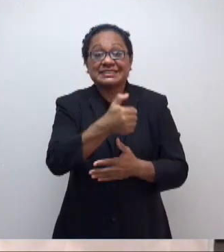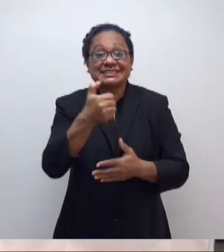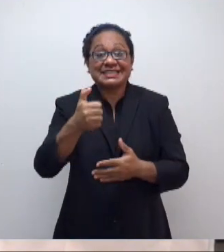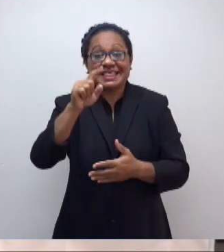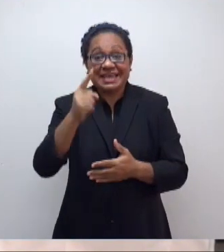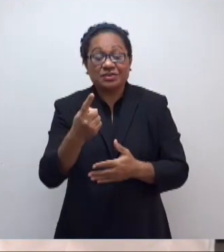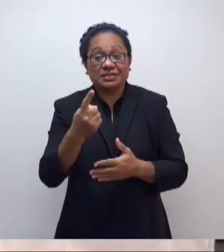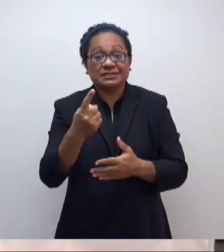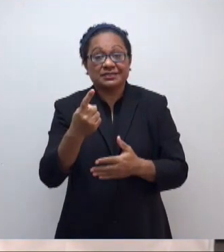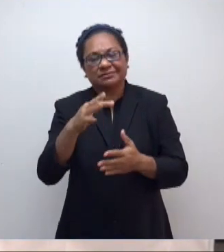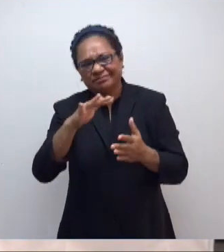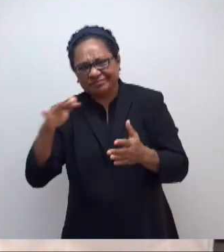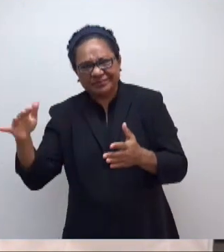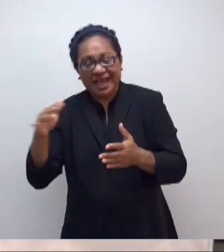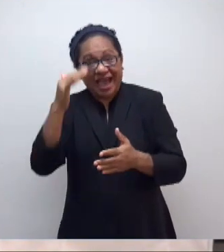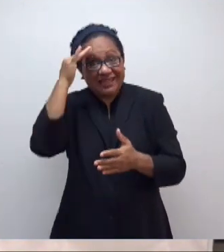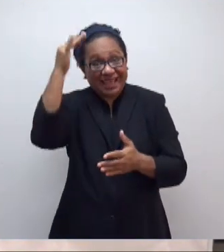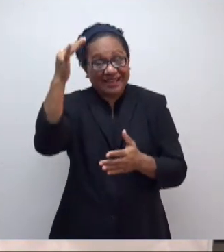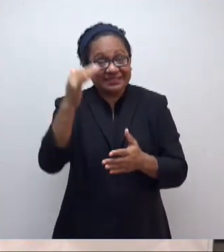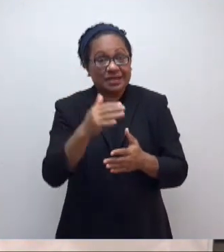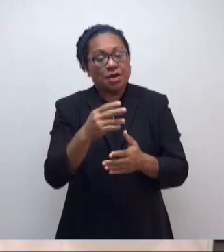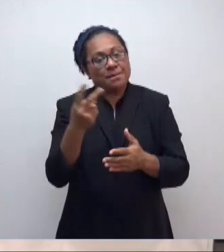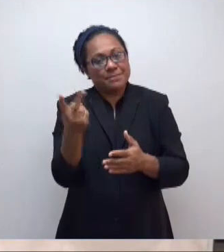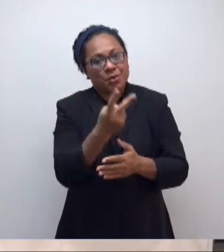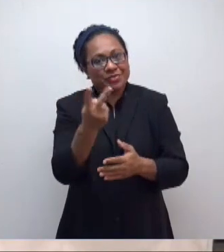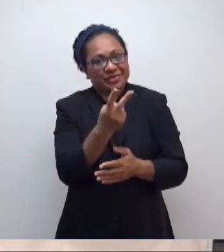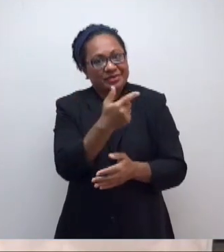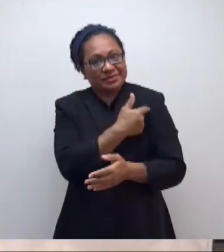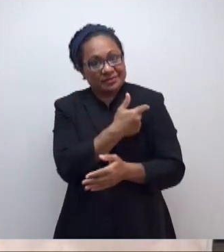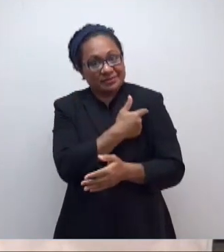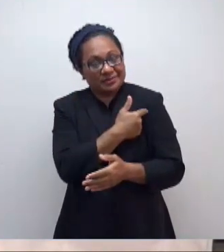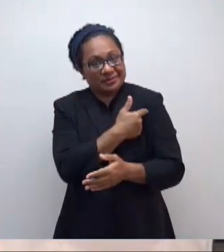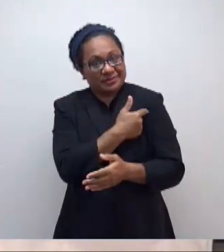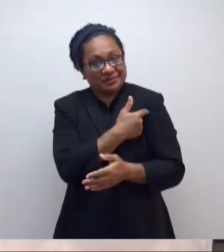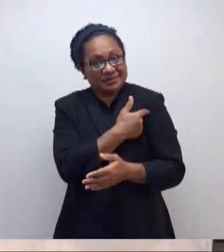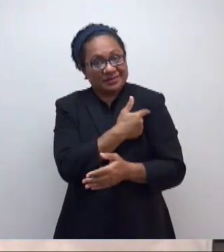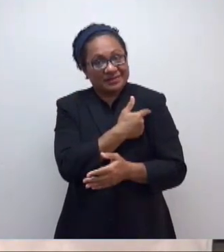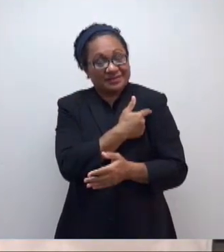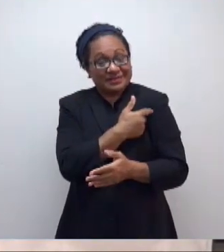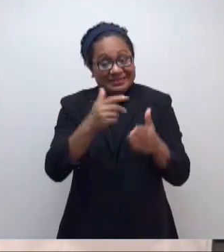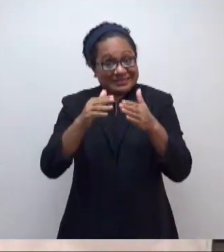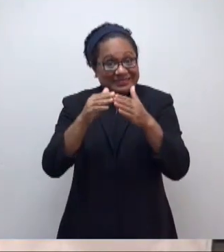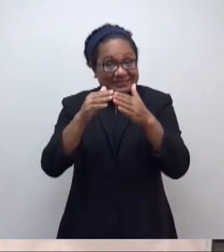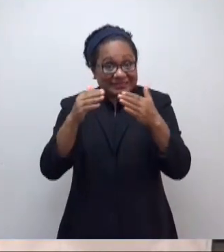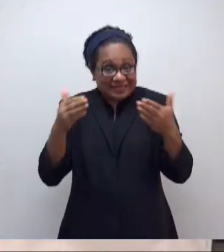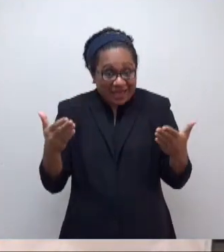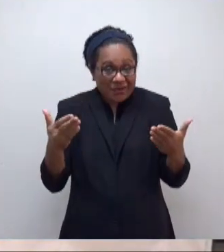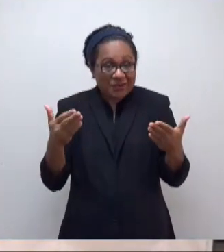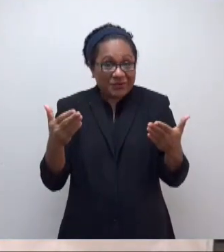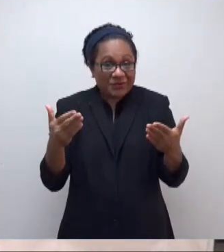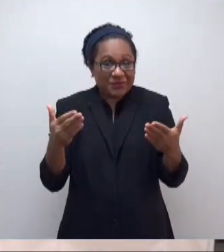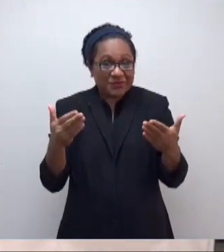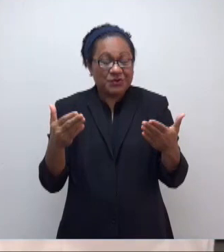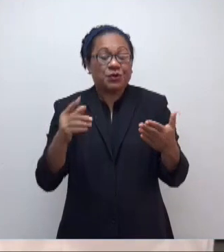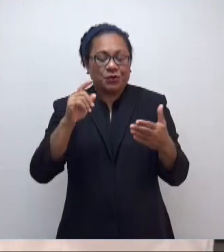566,285 adults in Fiji who have received both doses, we are well on our way to a Fiji that